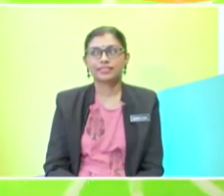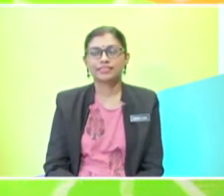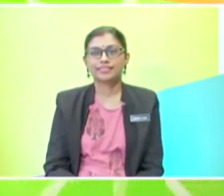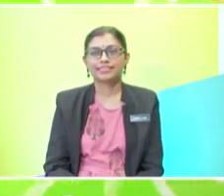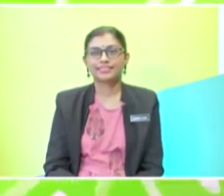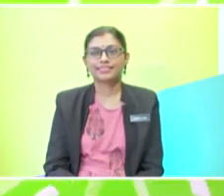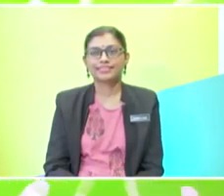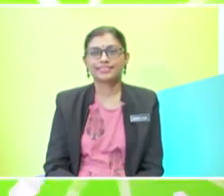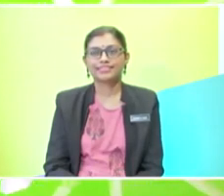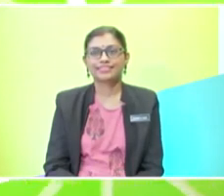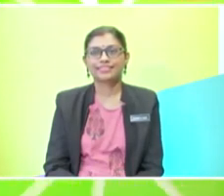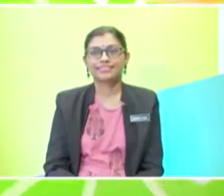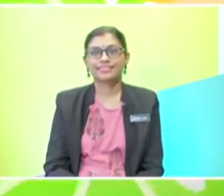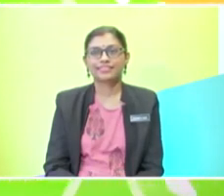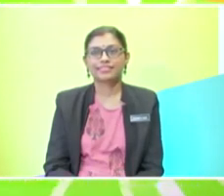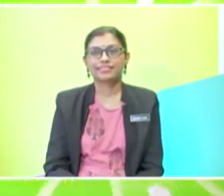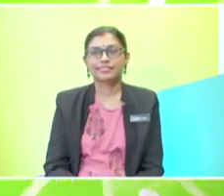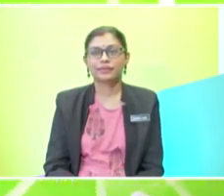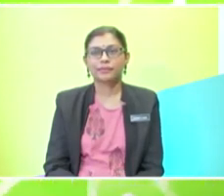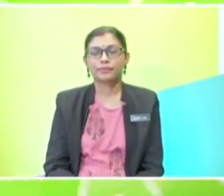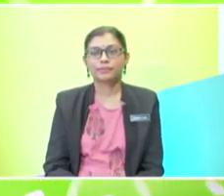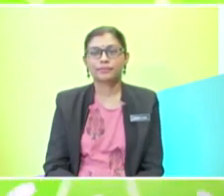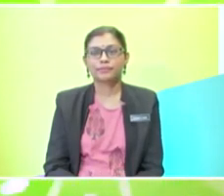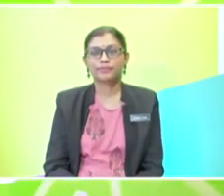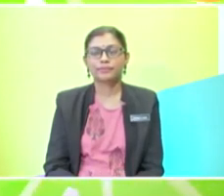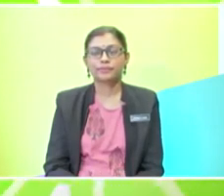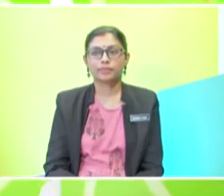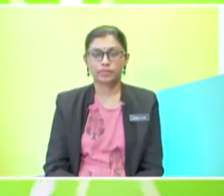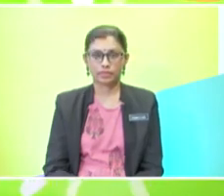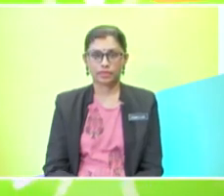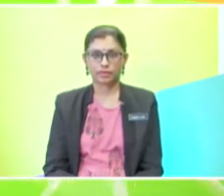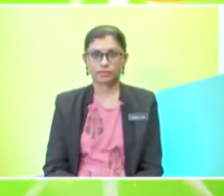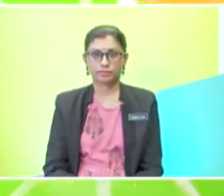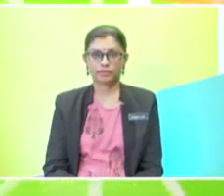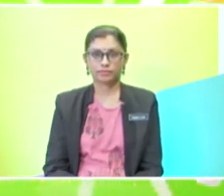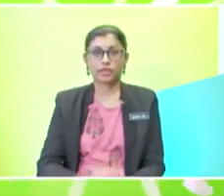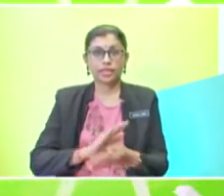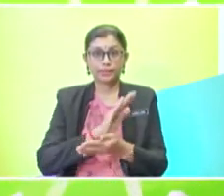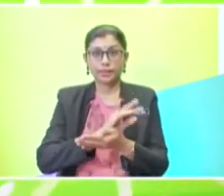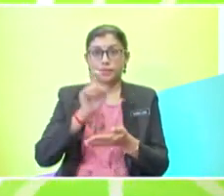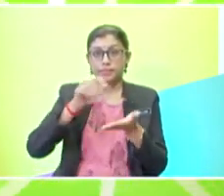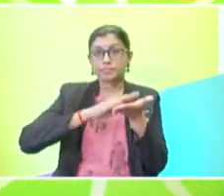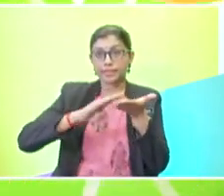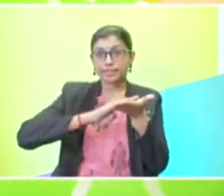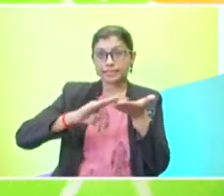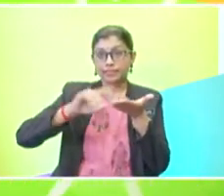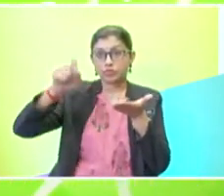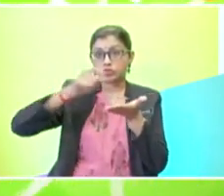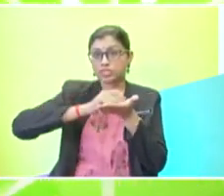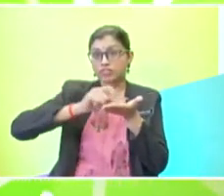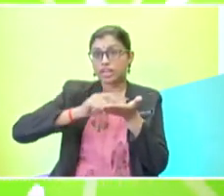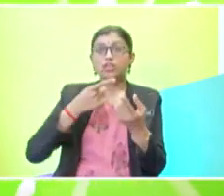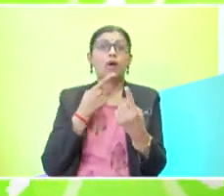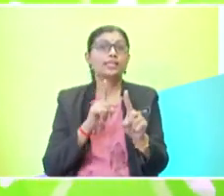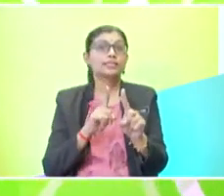your whiteboard, please. Okay, make it clean because we're going to put we're going to write something on it after this. Okay. All